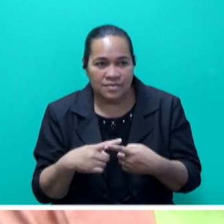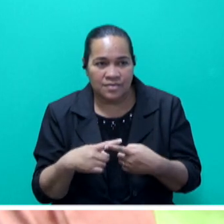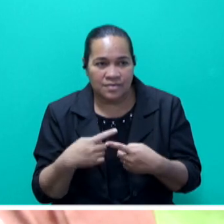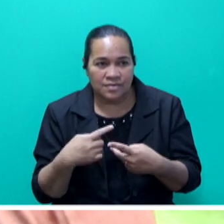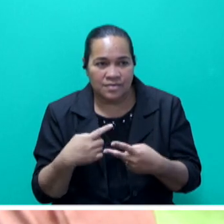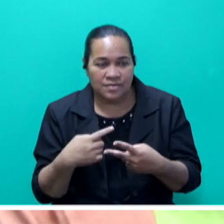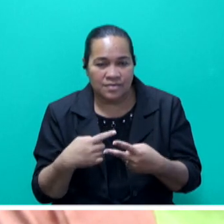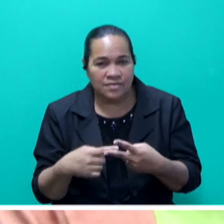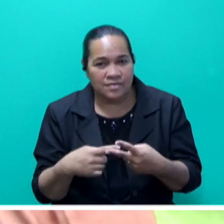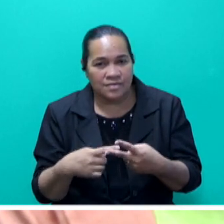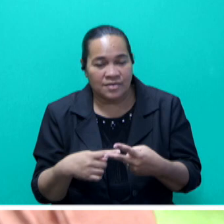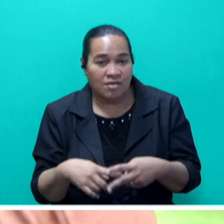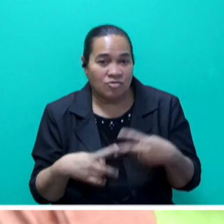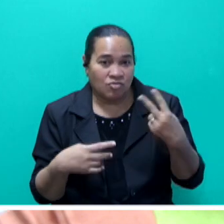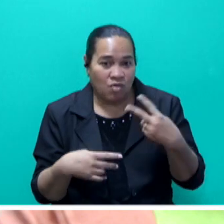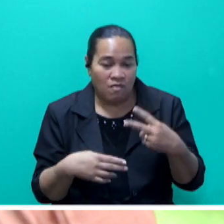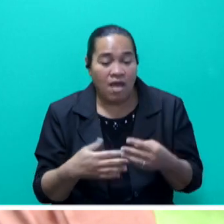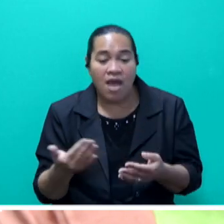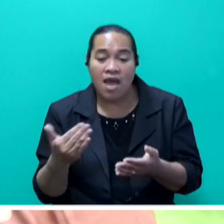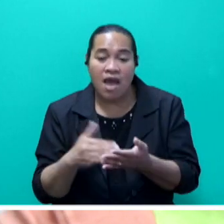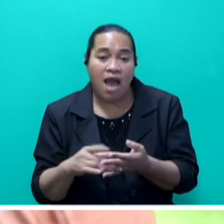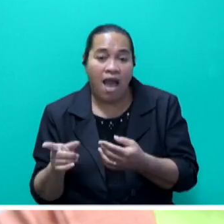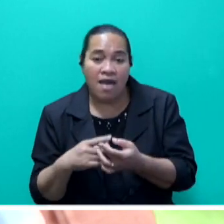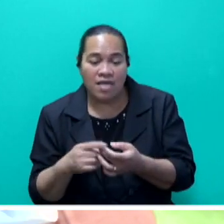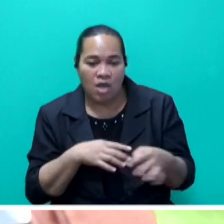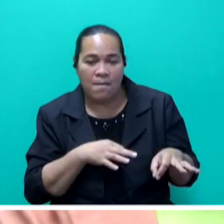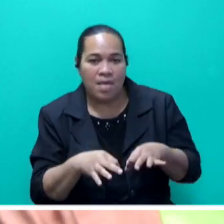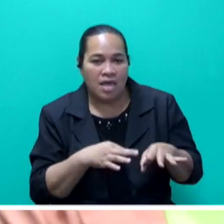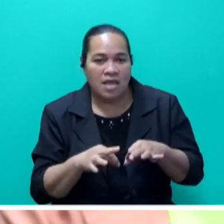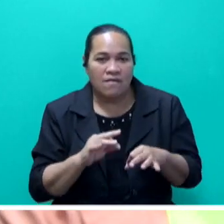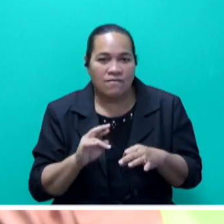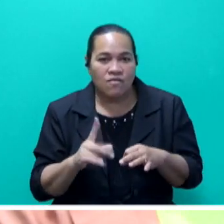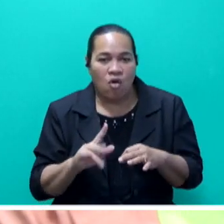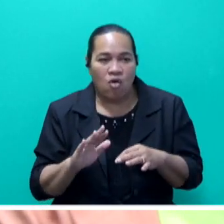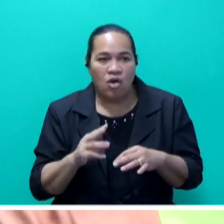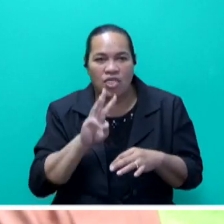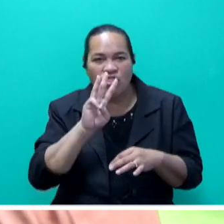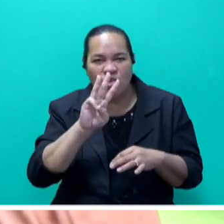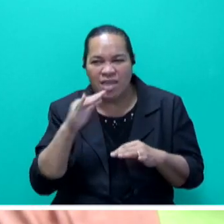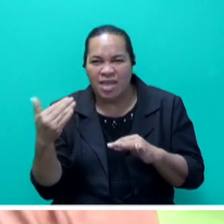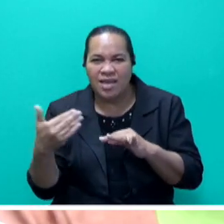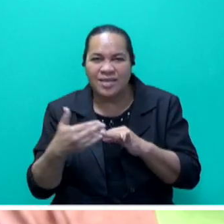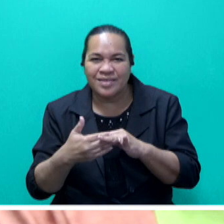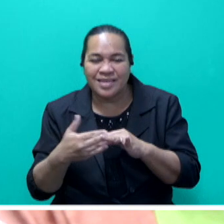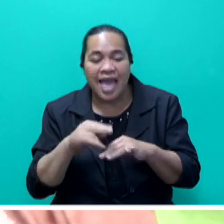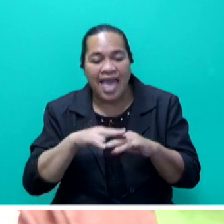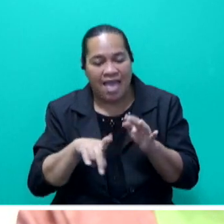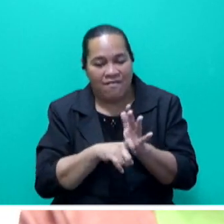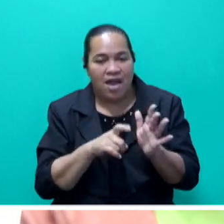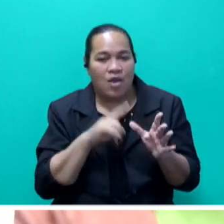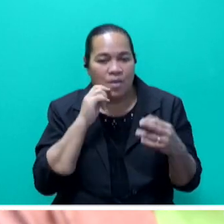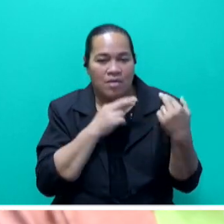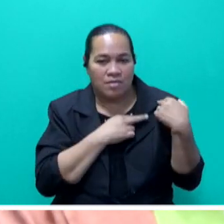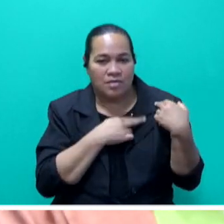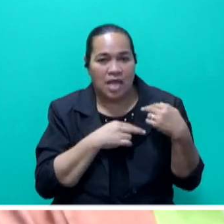Namba Karoko Bridge. And in addition to this is the planning that is being undertaken for the 3 major jetties that FRA is looking at this year, which